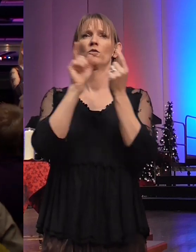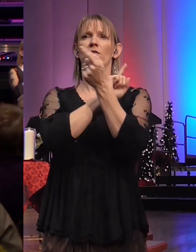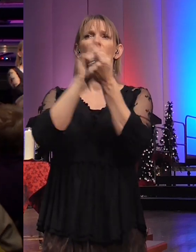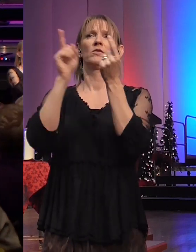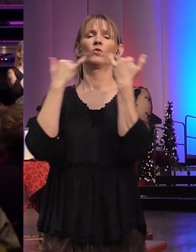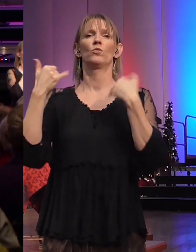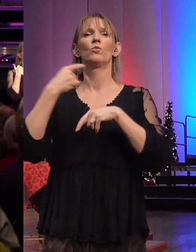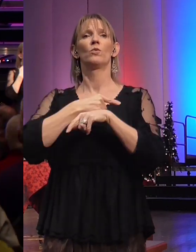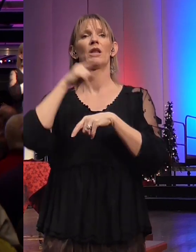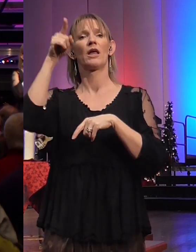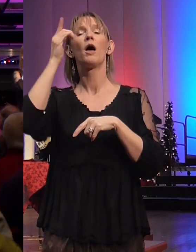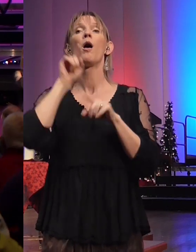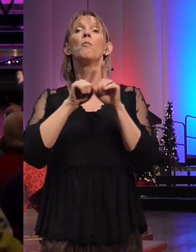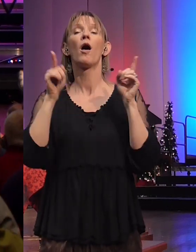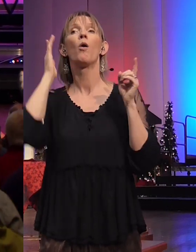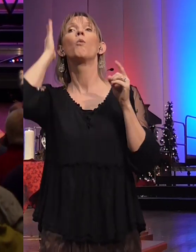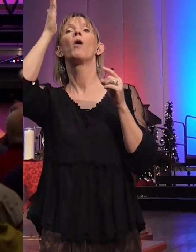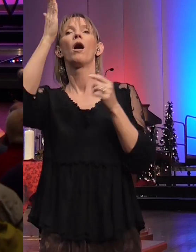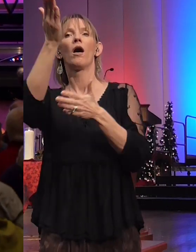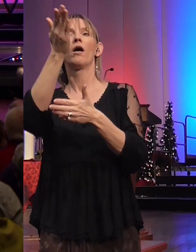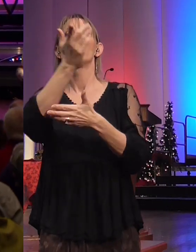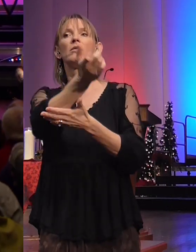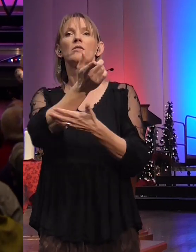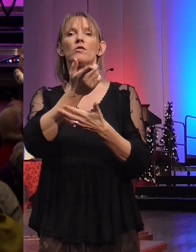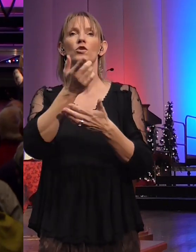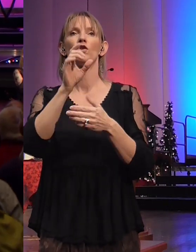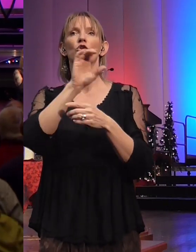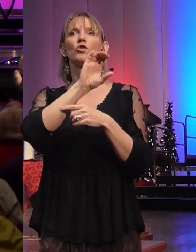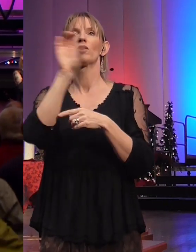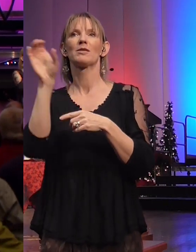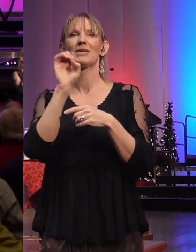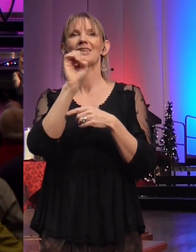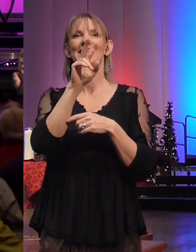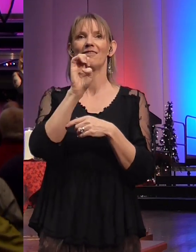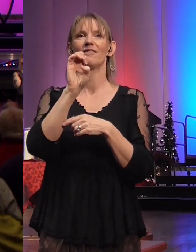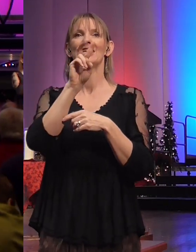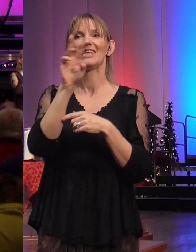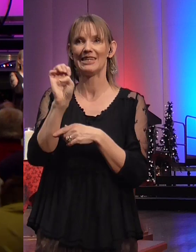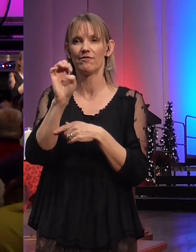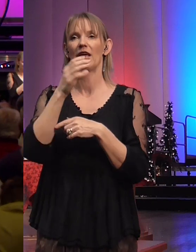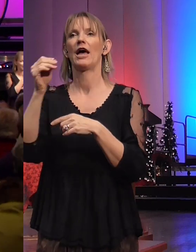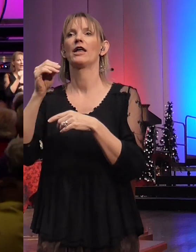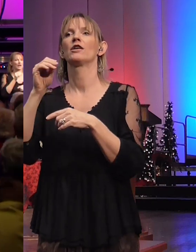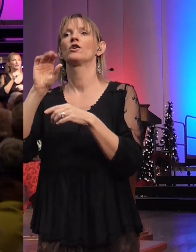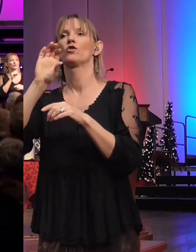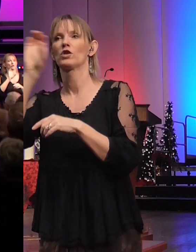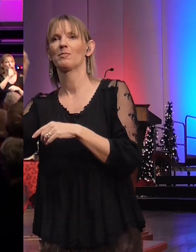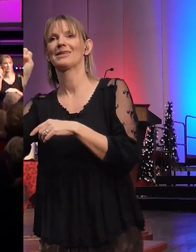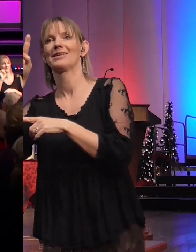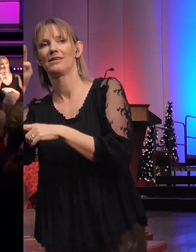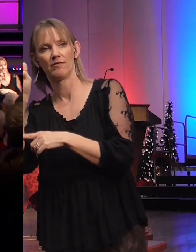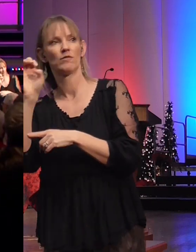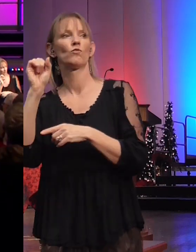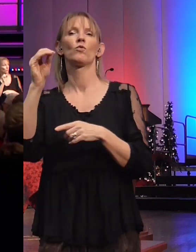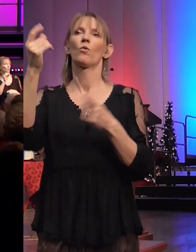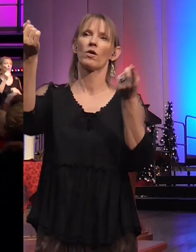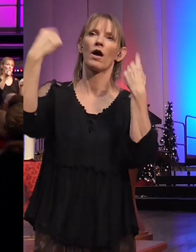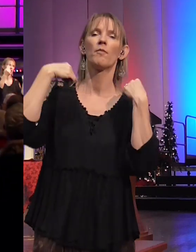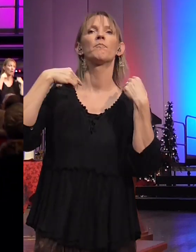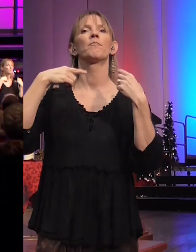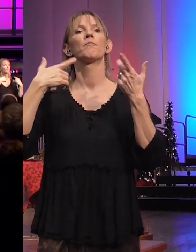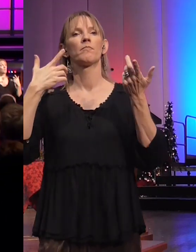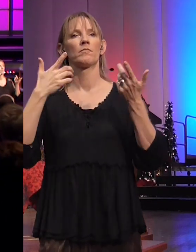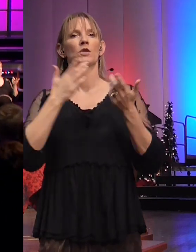today, but I will be greeting Christmas Eve and Christmas Eve. So come on along and enjoy